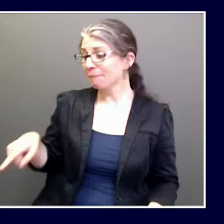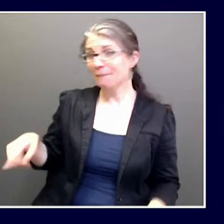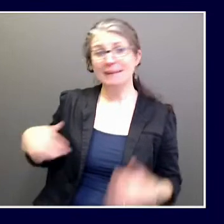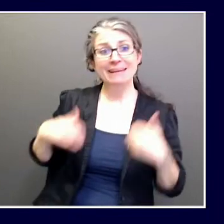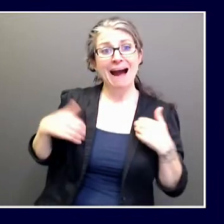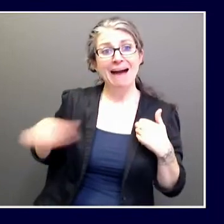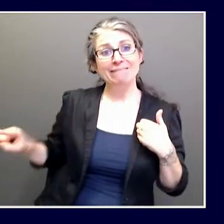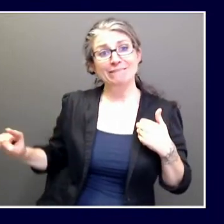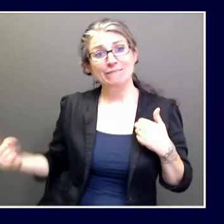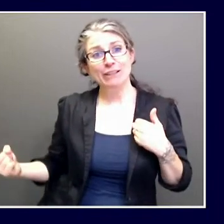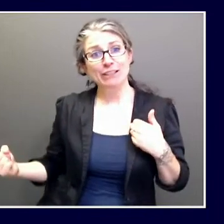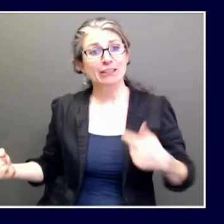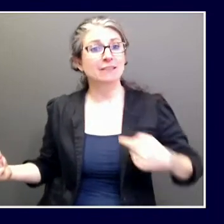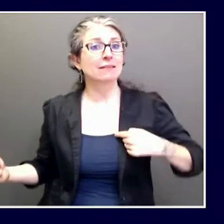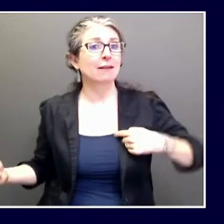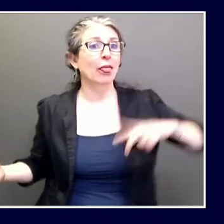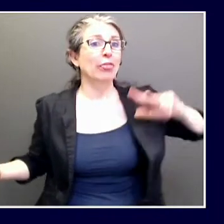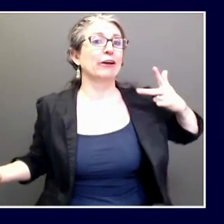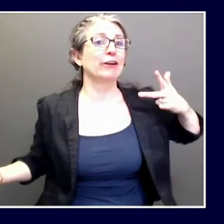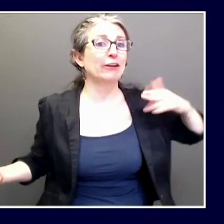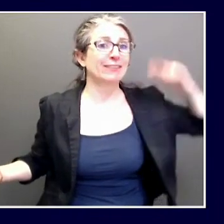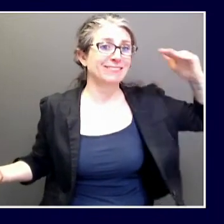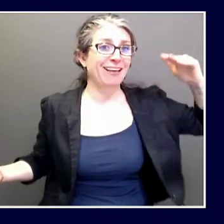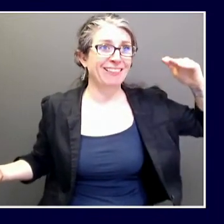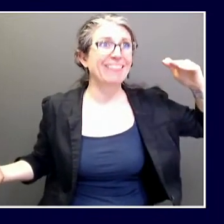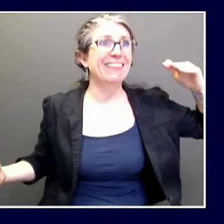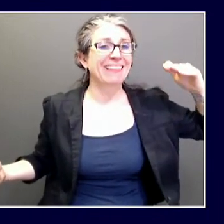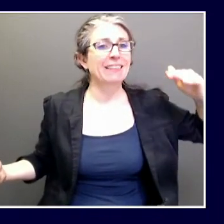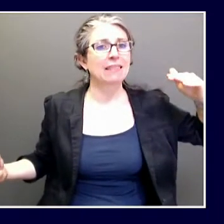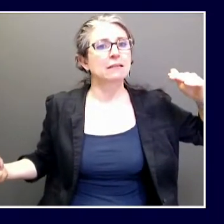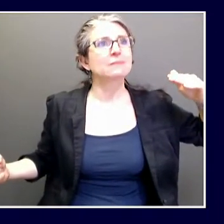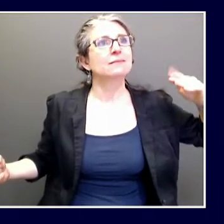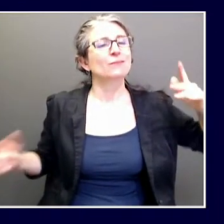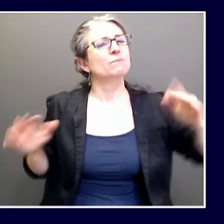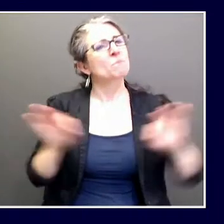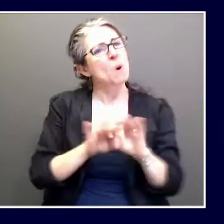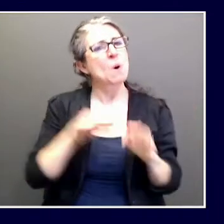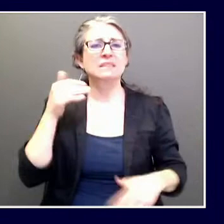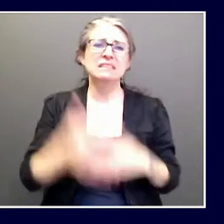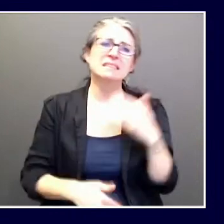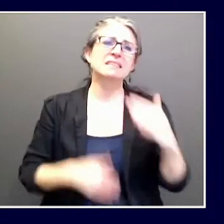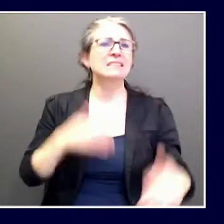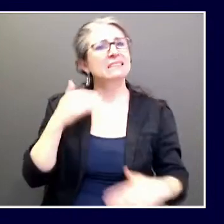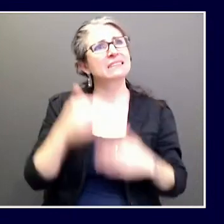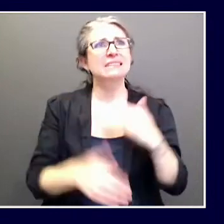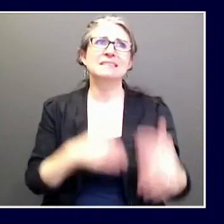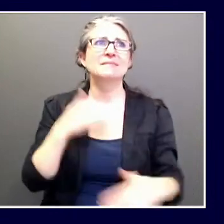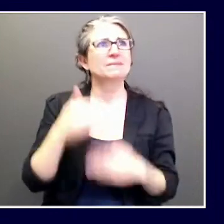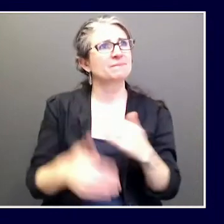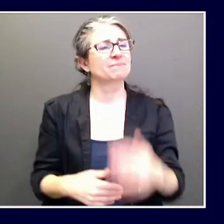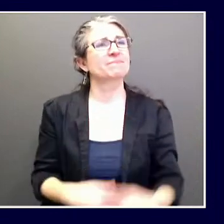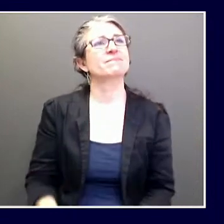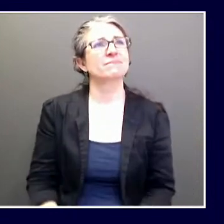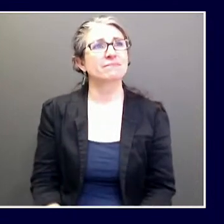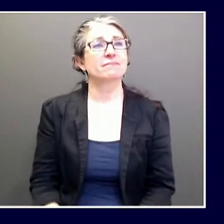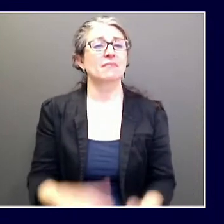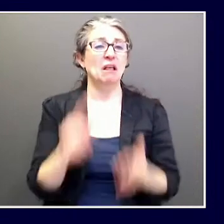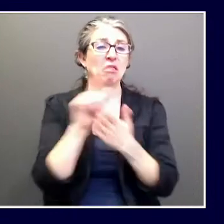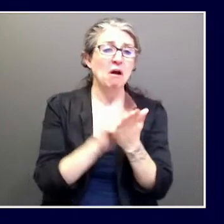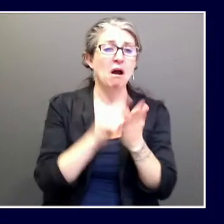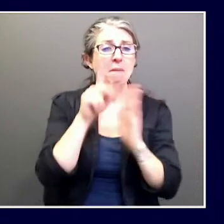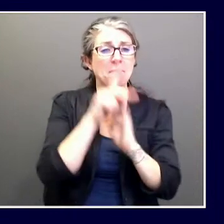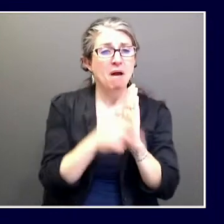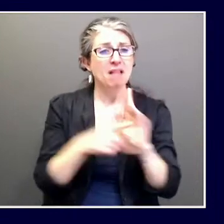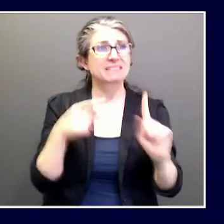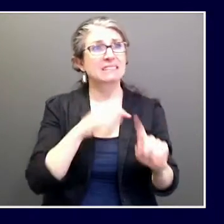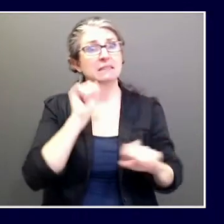numbers high, because no amount of other protections and precautions, which do have effects on the economy,